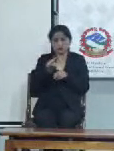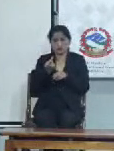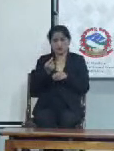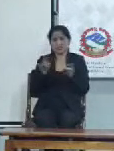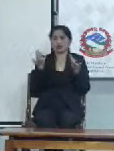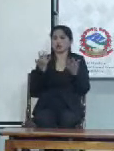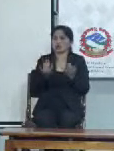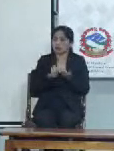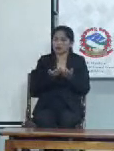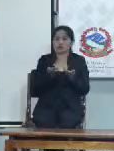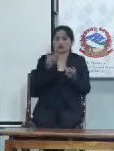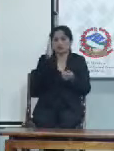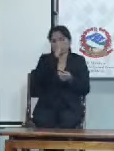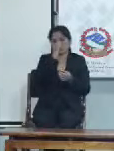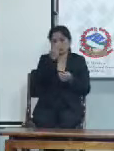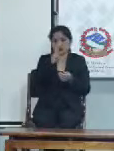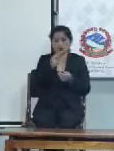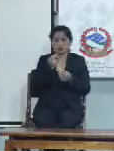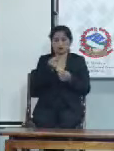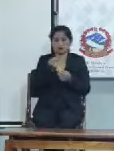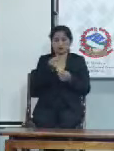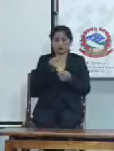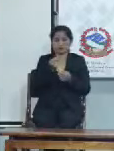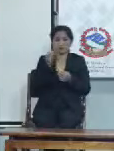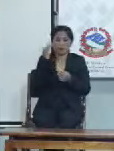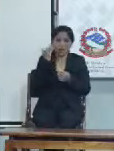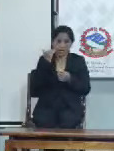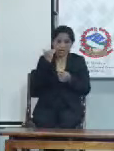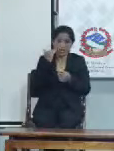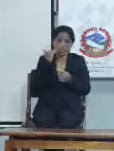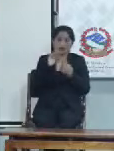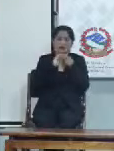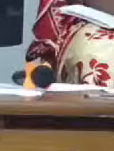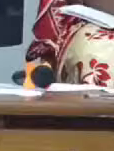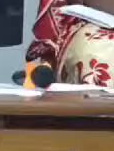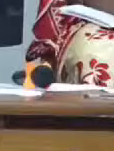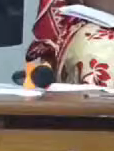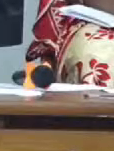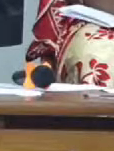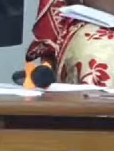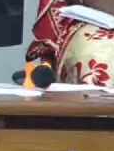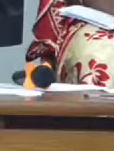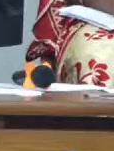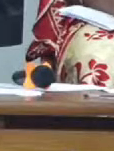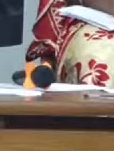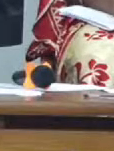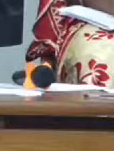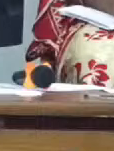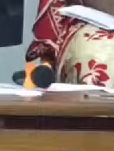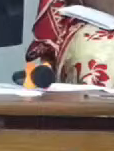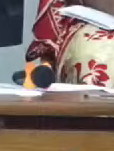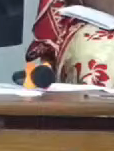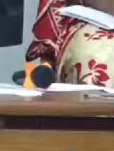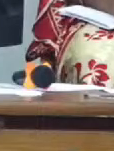who was suffering from the labor pain, about to deliver, at any cost we have to